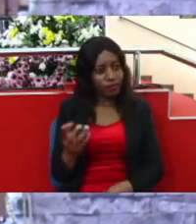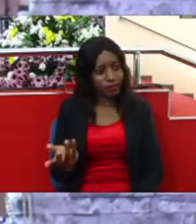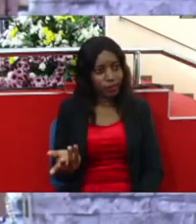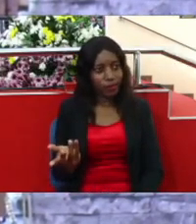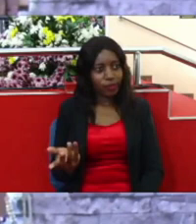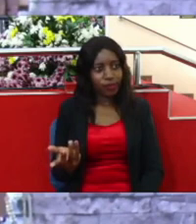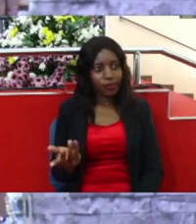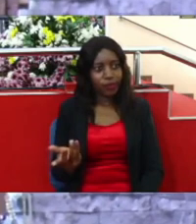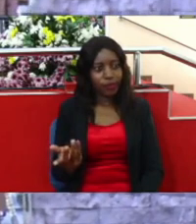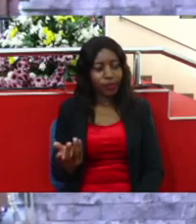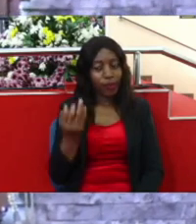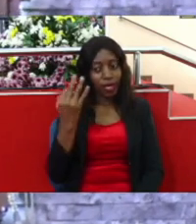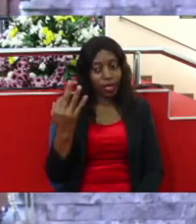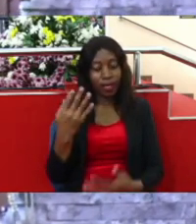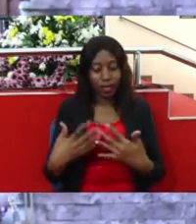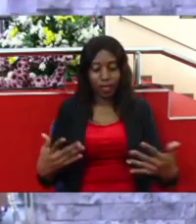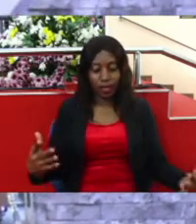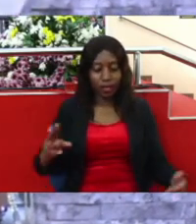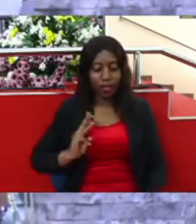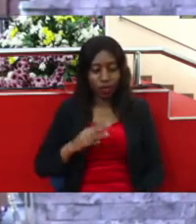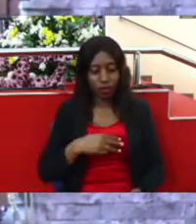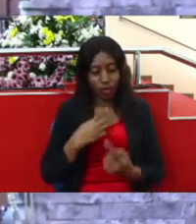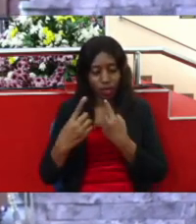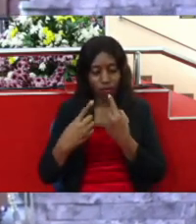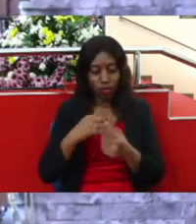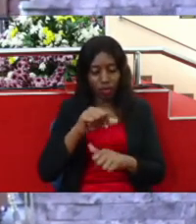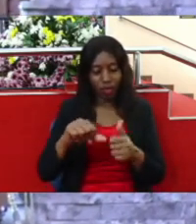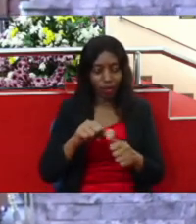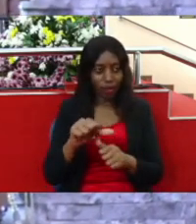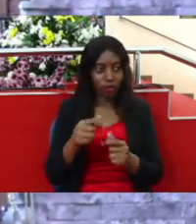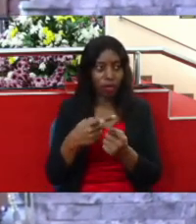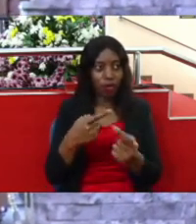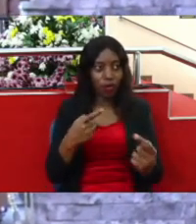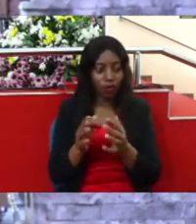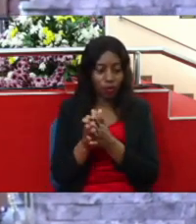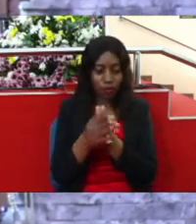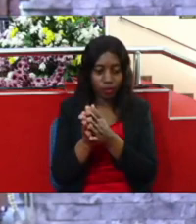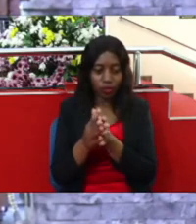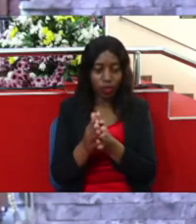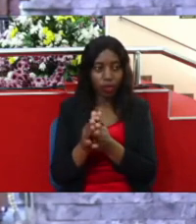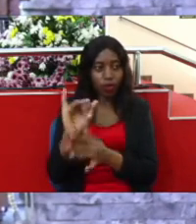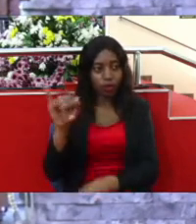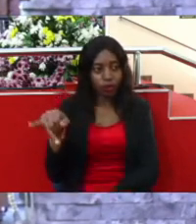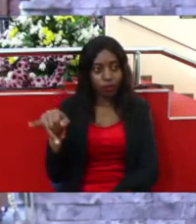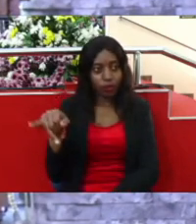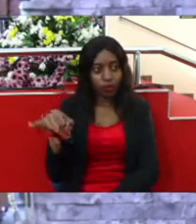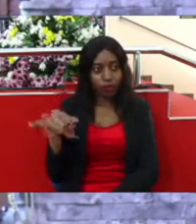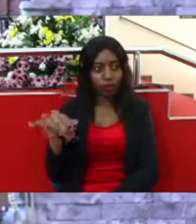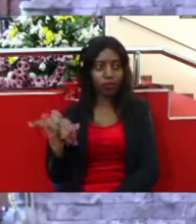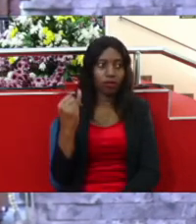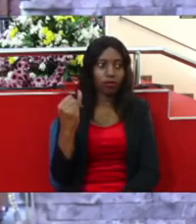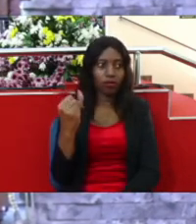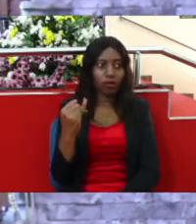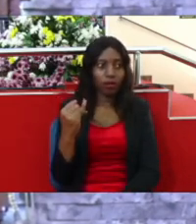Three things that we have talked about that we learn from the account of Jonah, besides the good story that